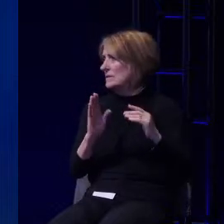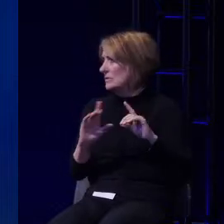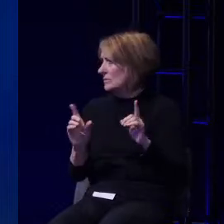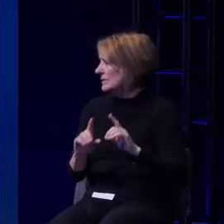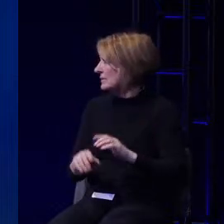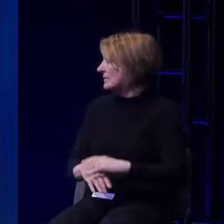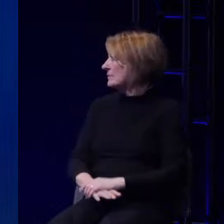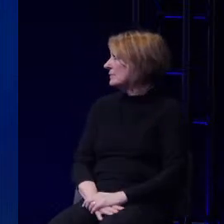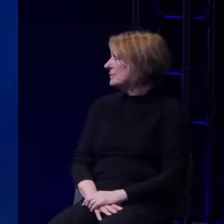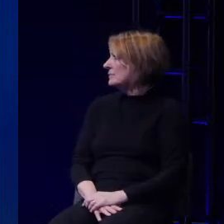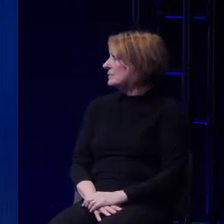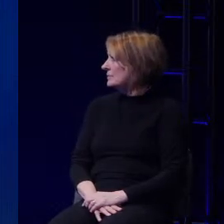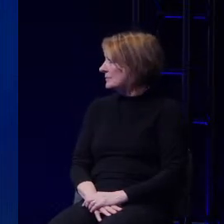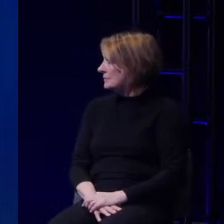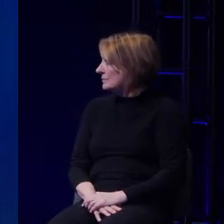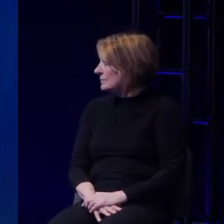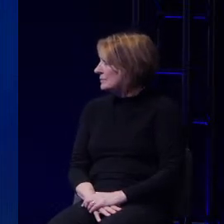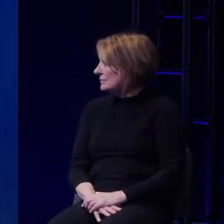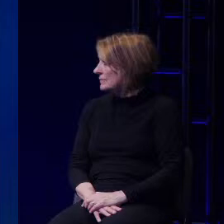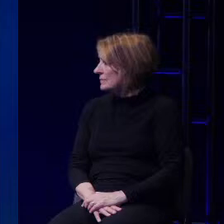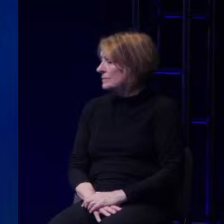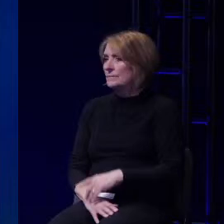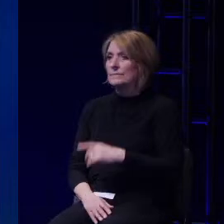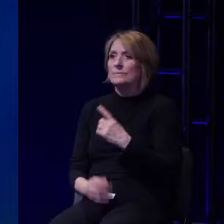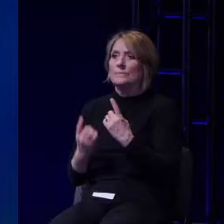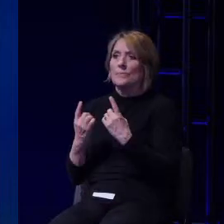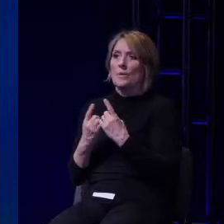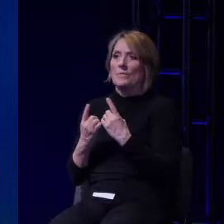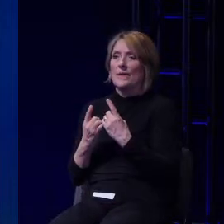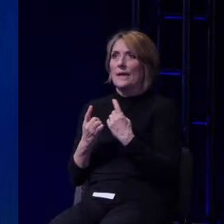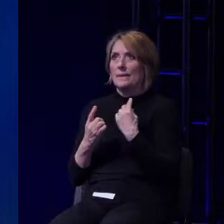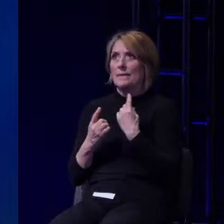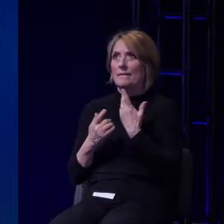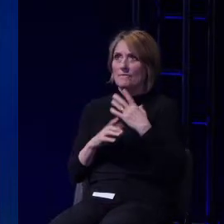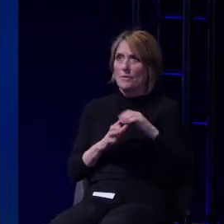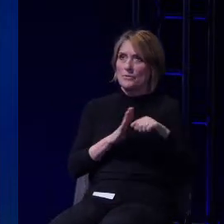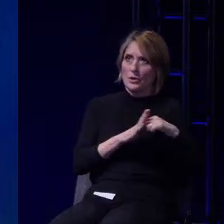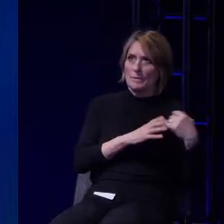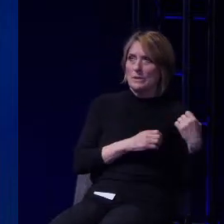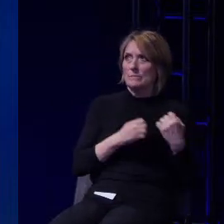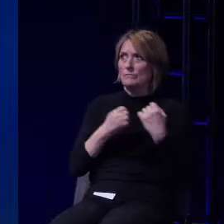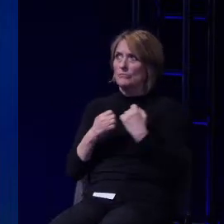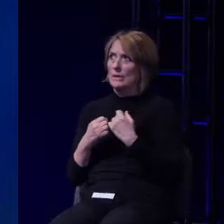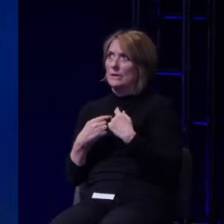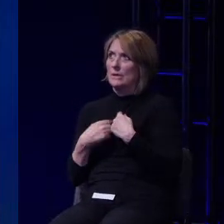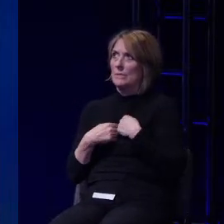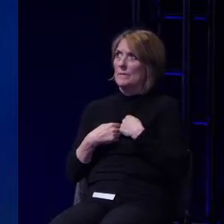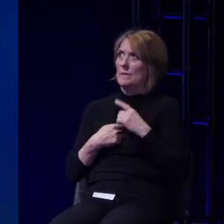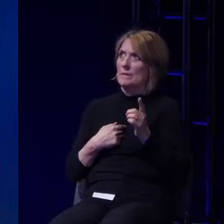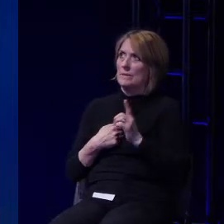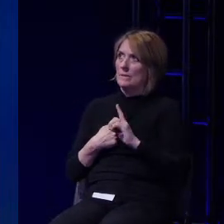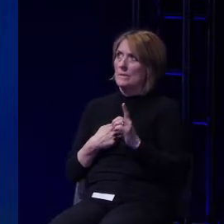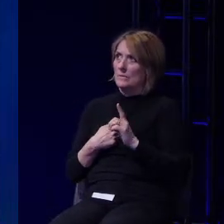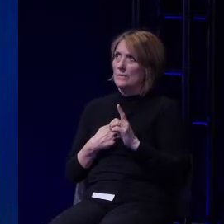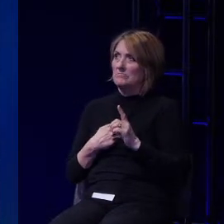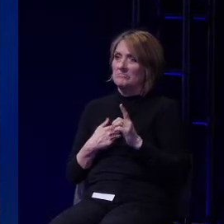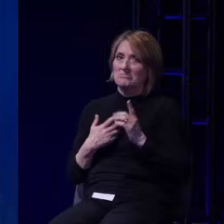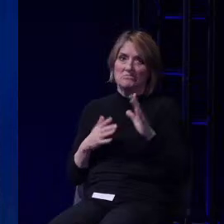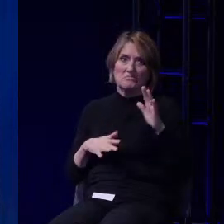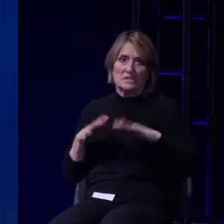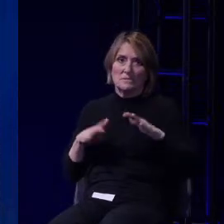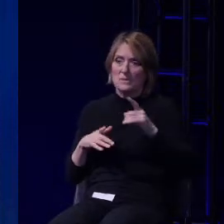is, I think the one thing that I carry with me mostly, and it absolutely echoes that I think we've